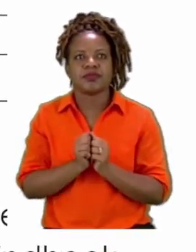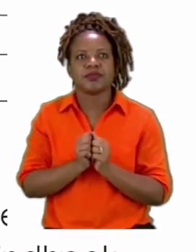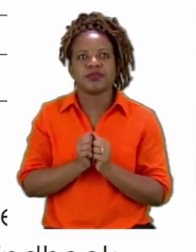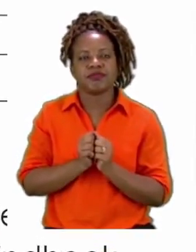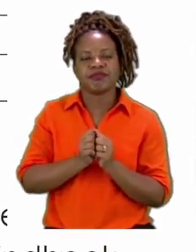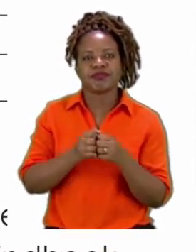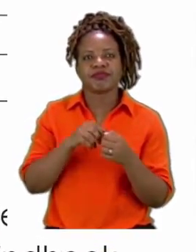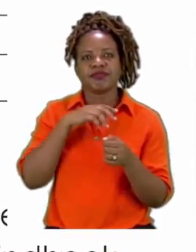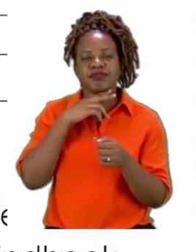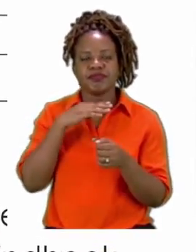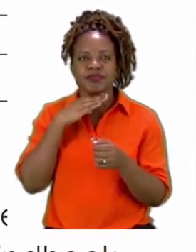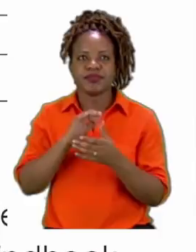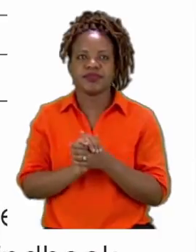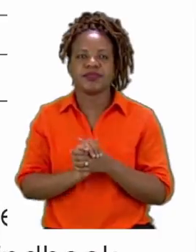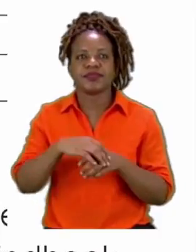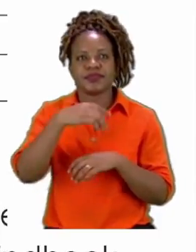says,